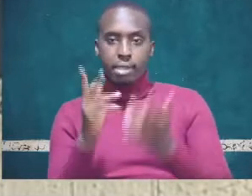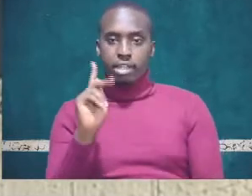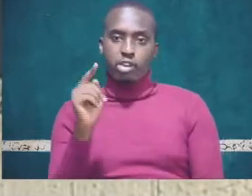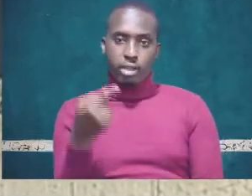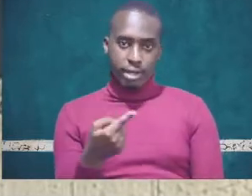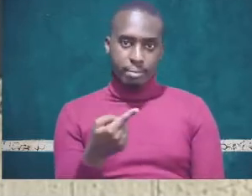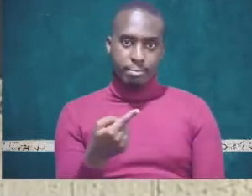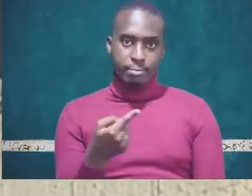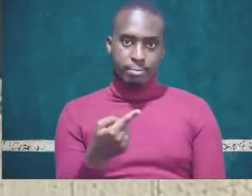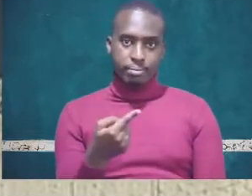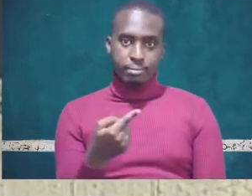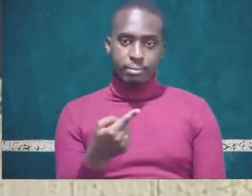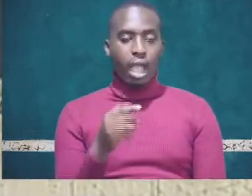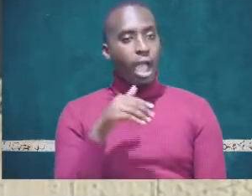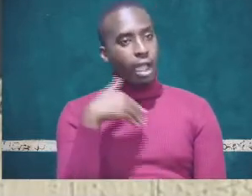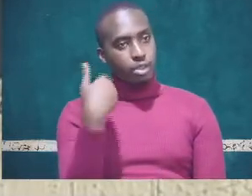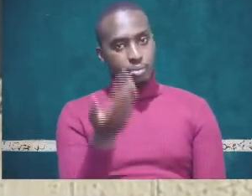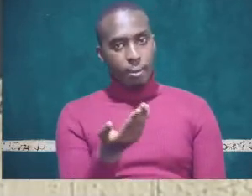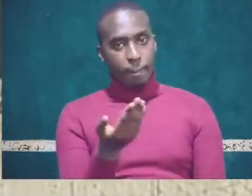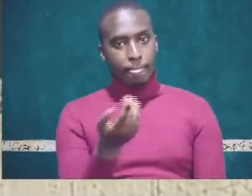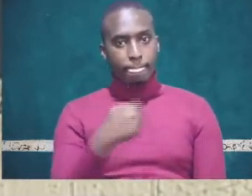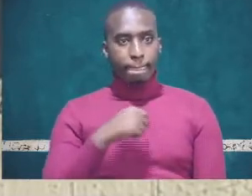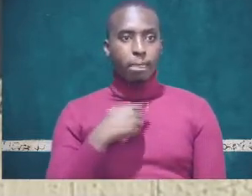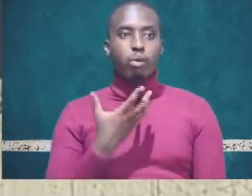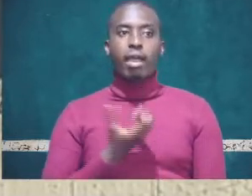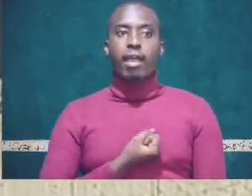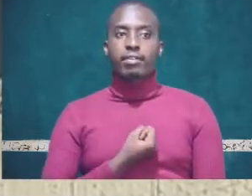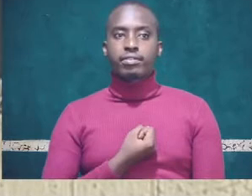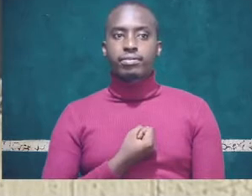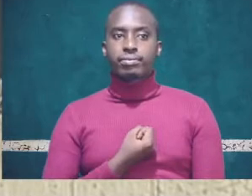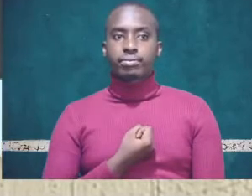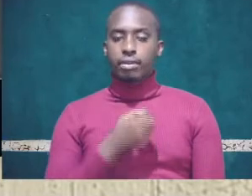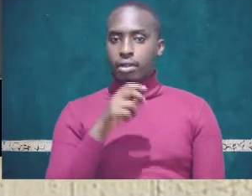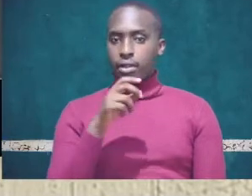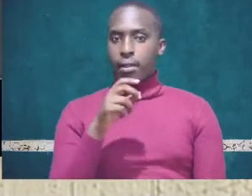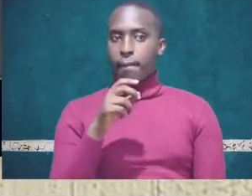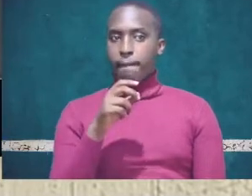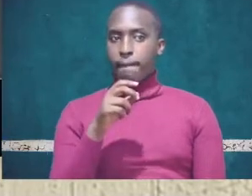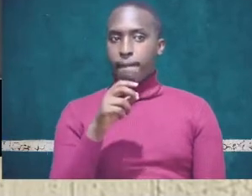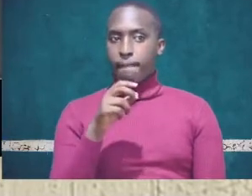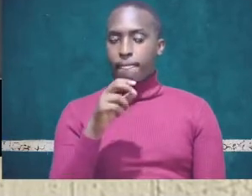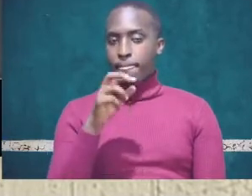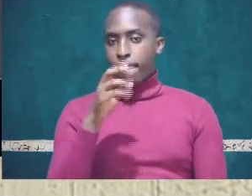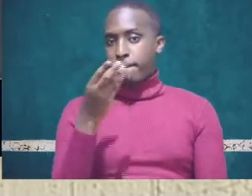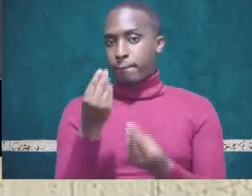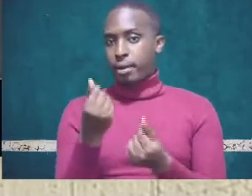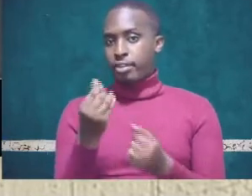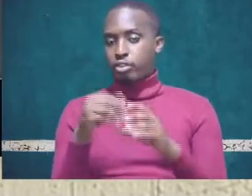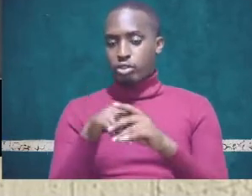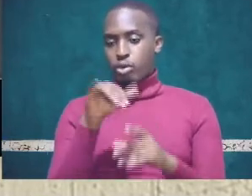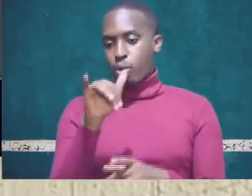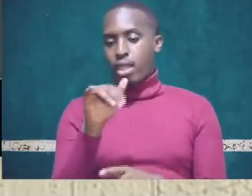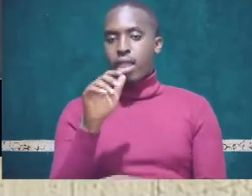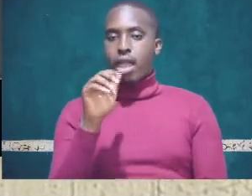kilograms, then we have price here along y-axis in